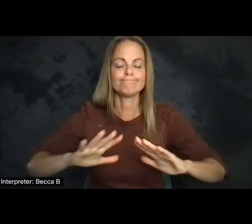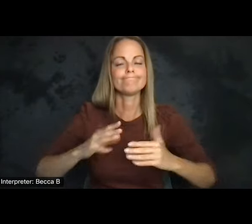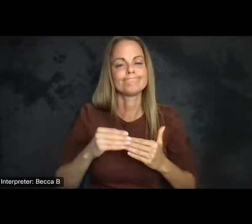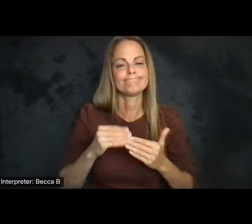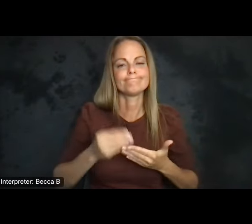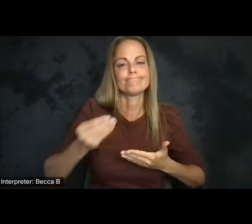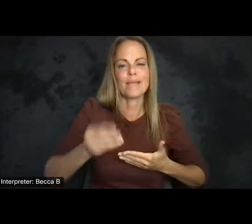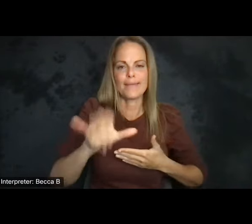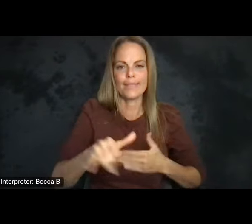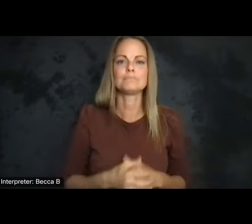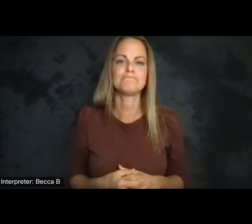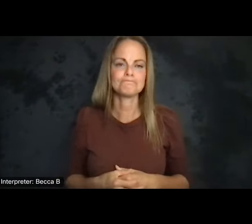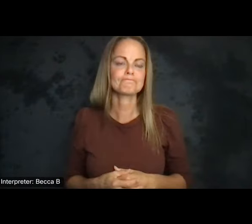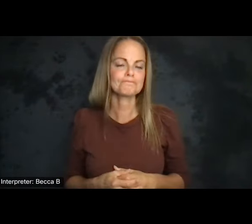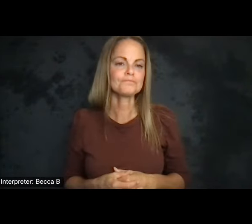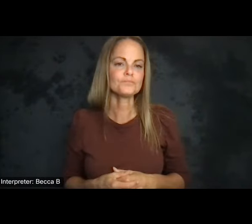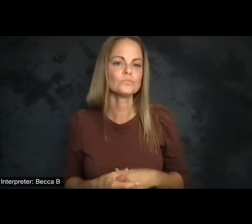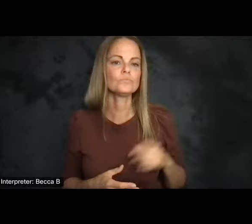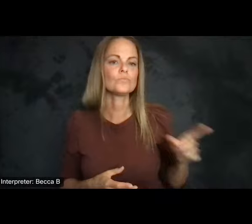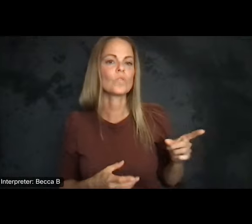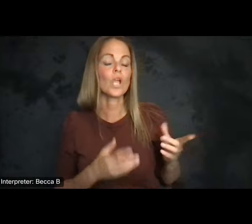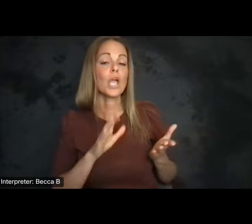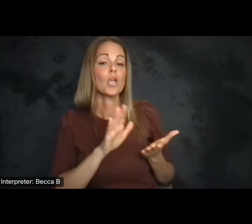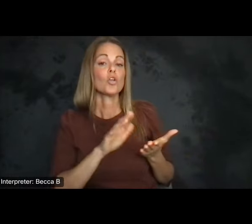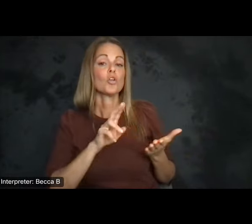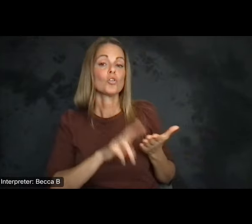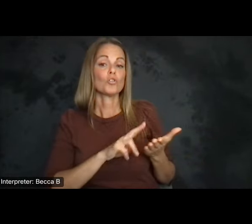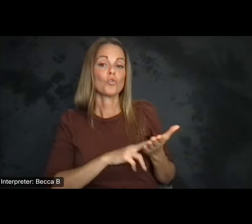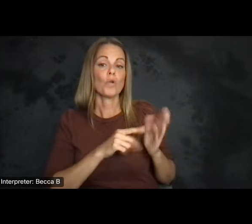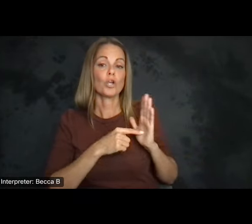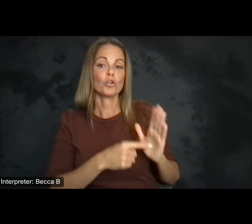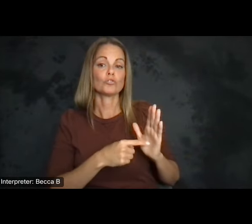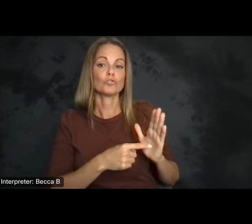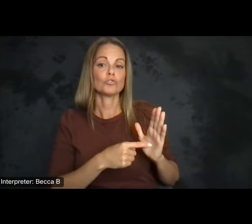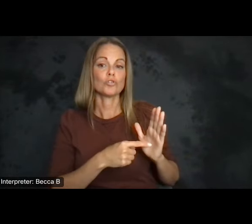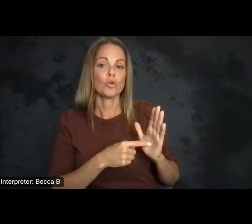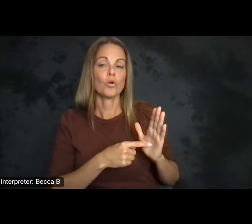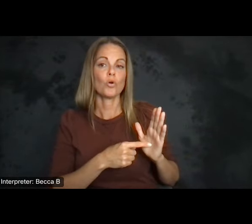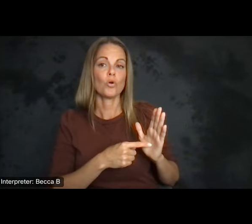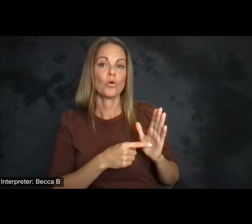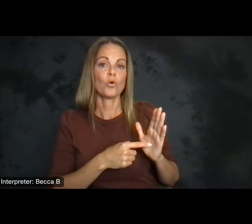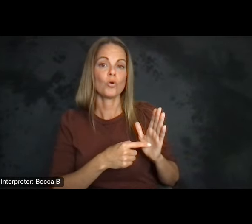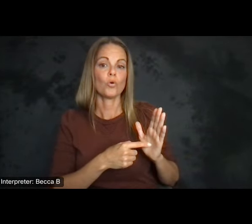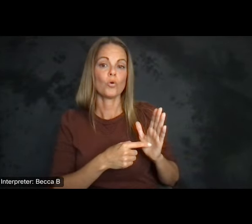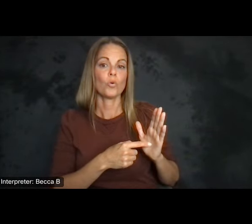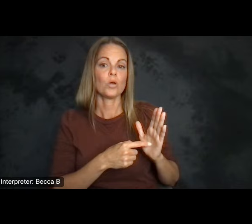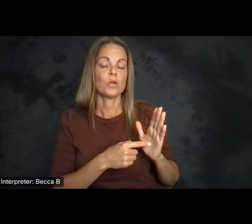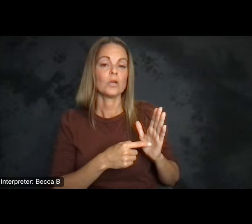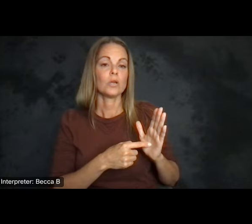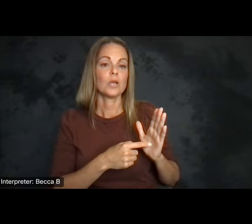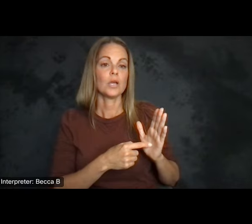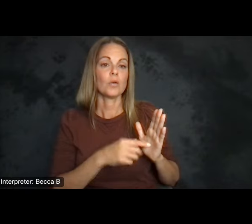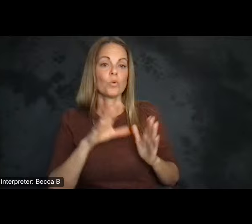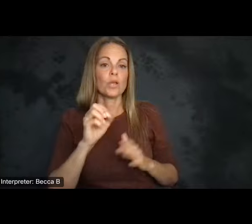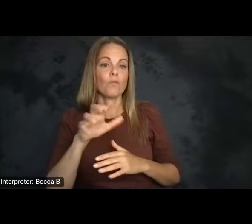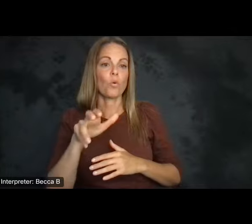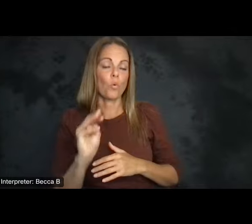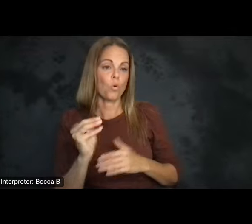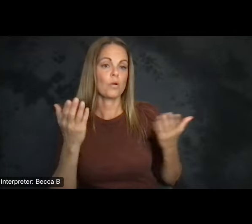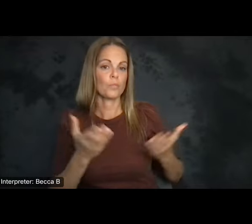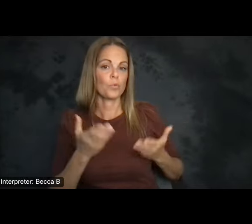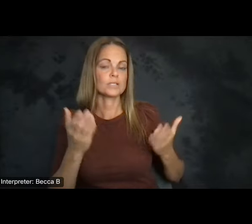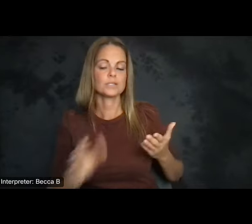There we go. Let the record show we do have a quorum present at this point. So Welcome, Mr. Schmidt. No